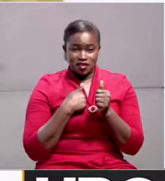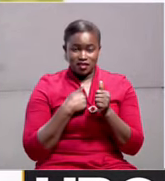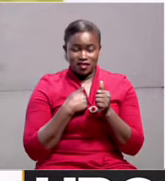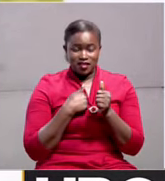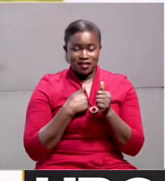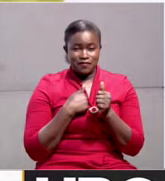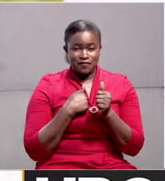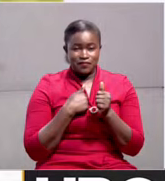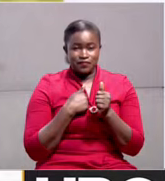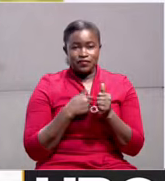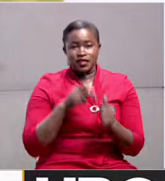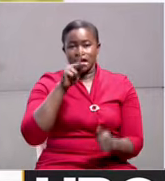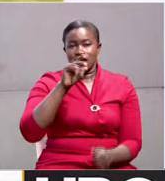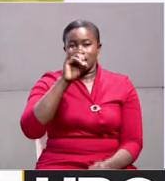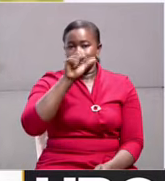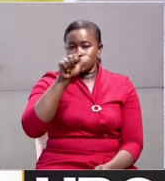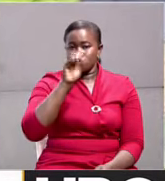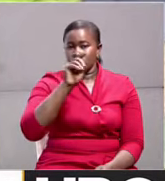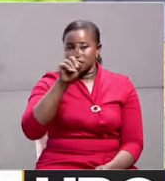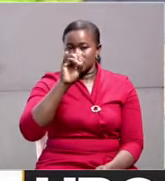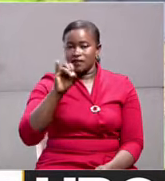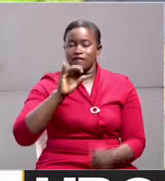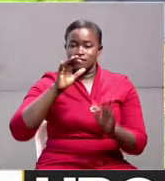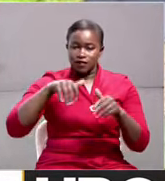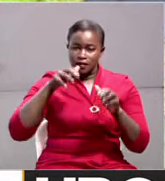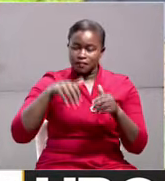when they were with me at Ikisozi,